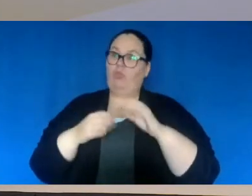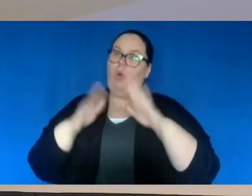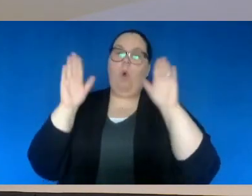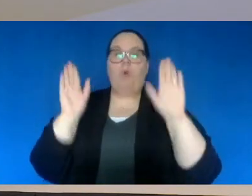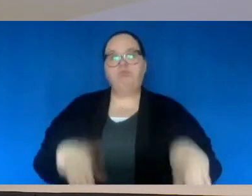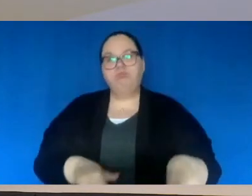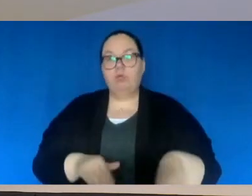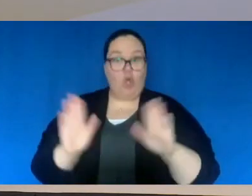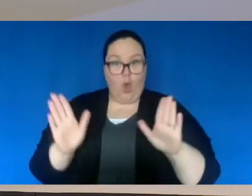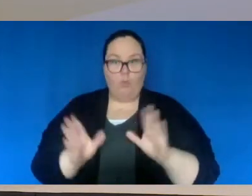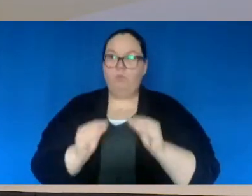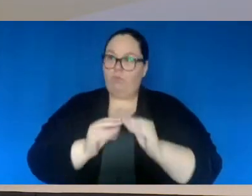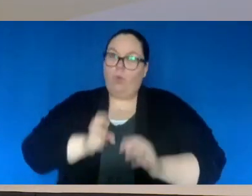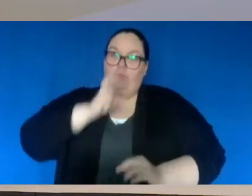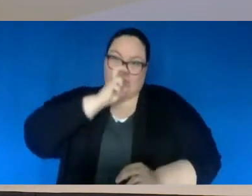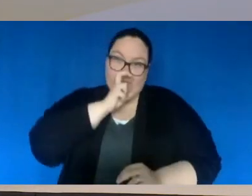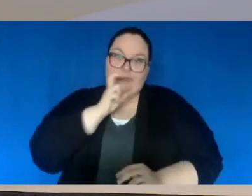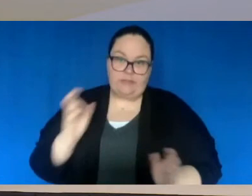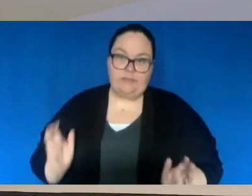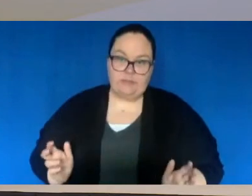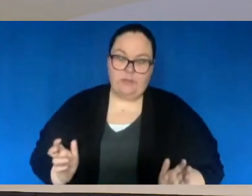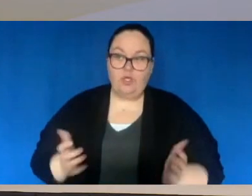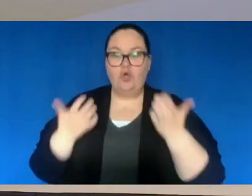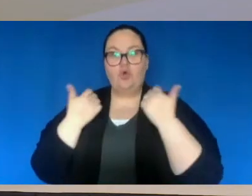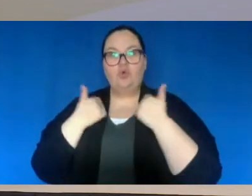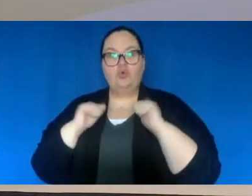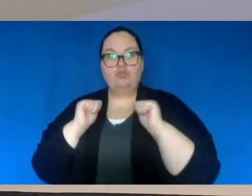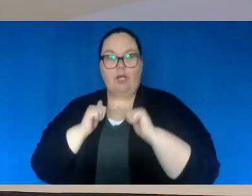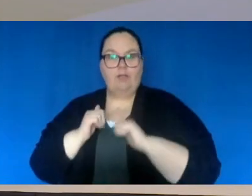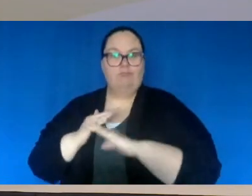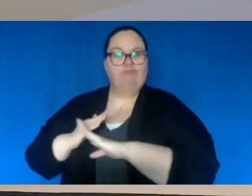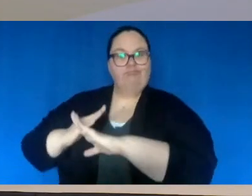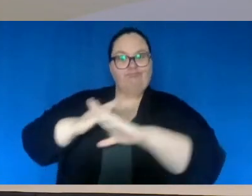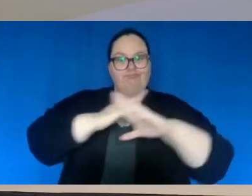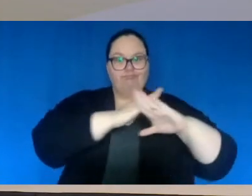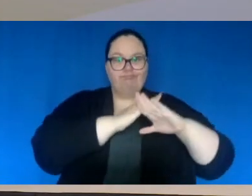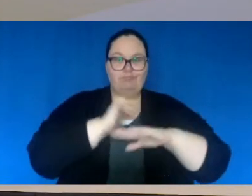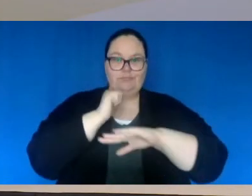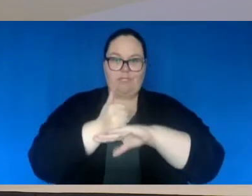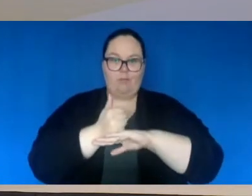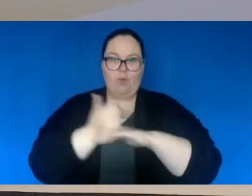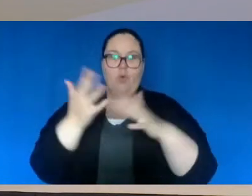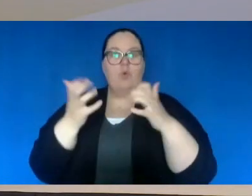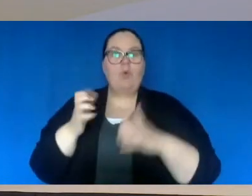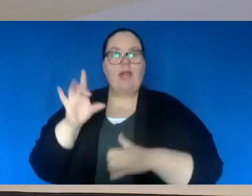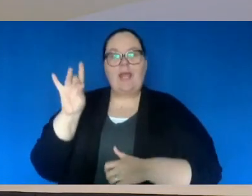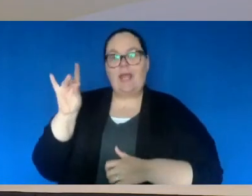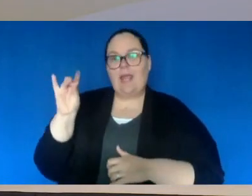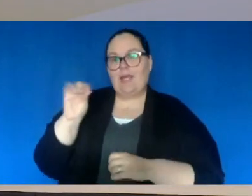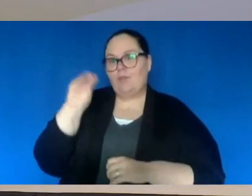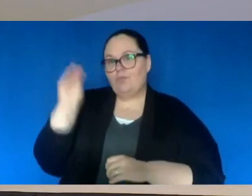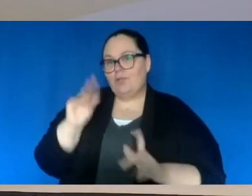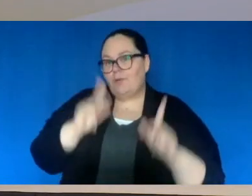In PEI, we are trying to achieve herd protection where at least 80% of the population have been